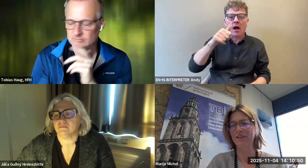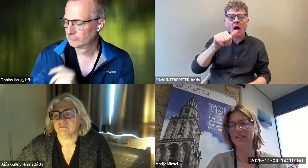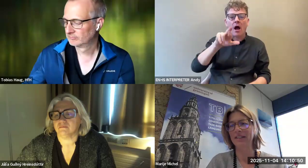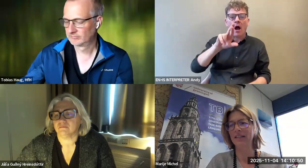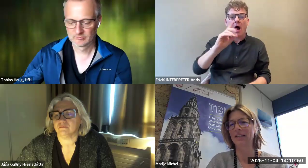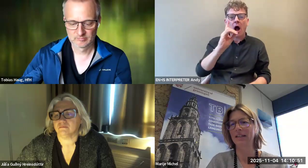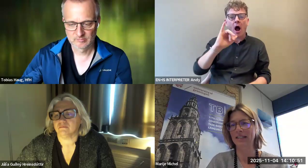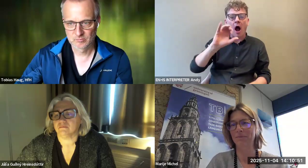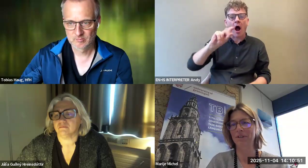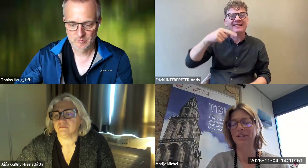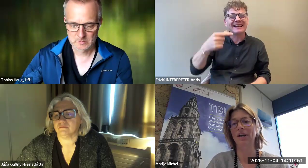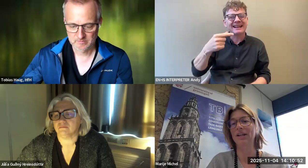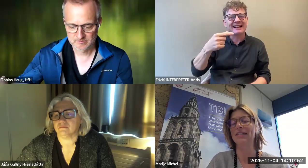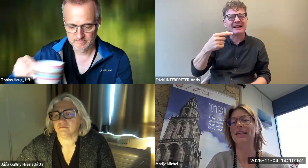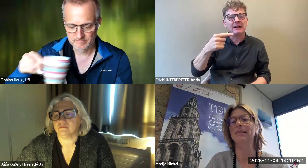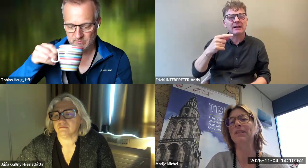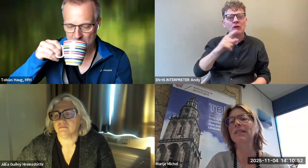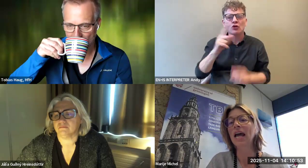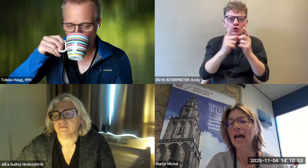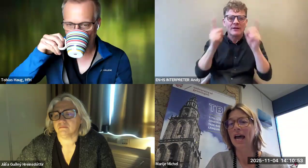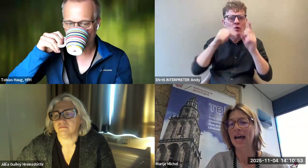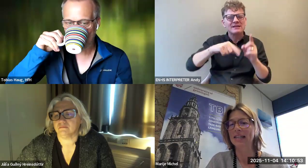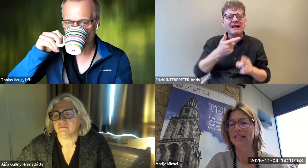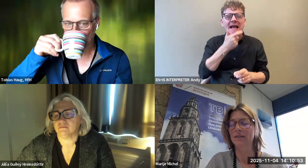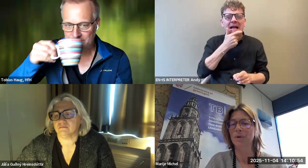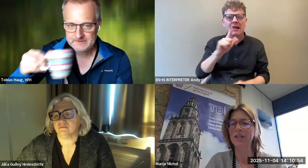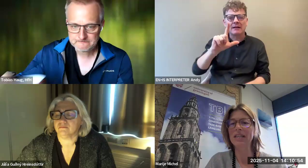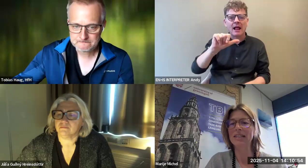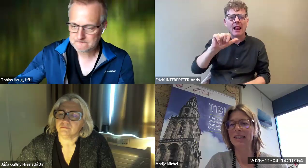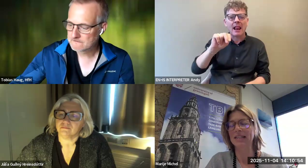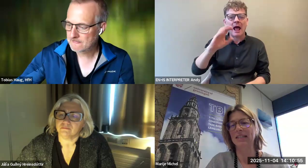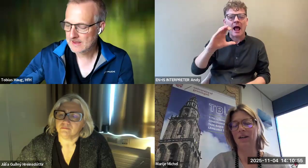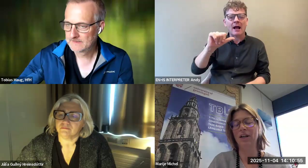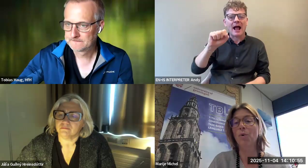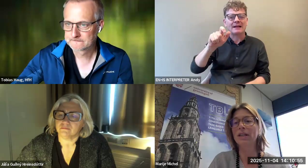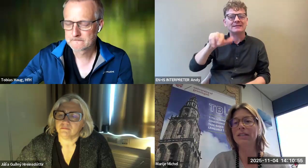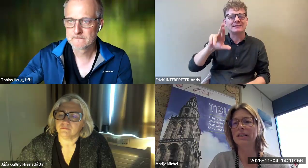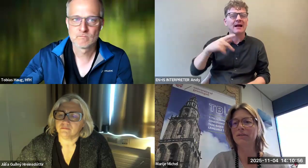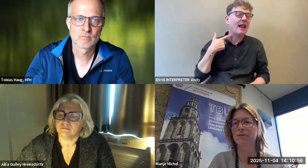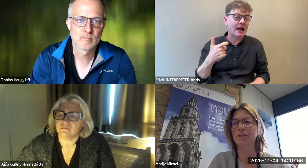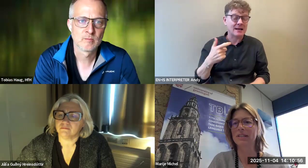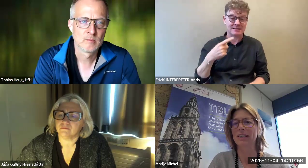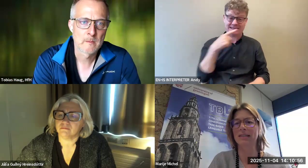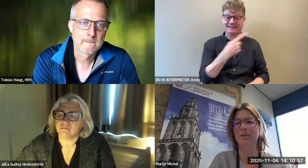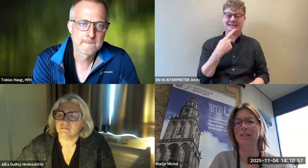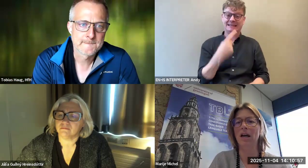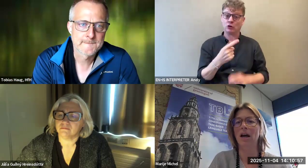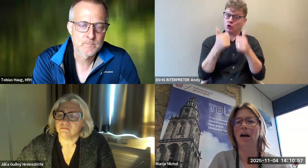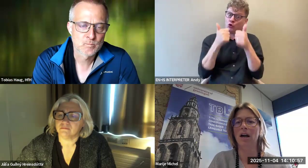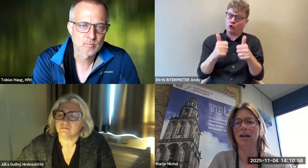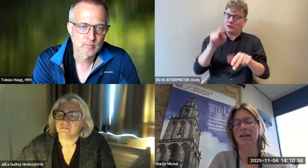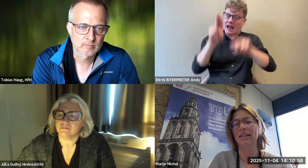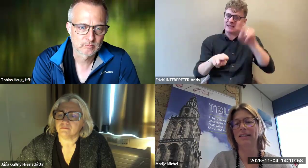Lancaster University, an expert on assessment. And what he says that are the qualities of good